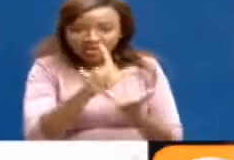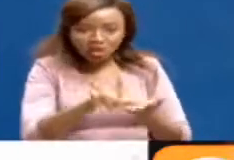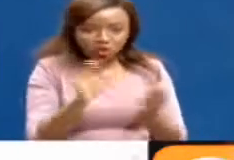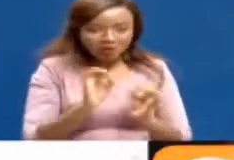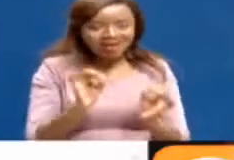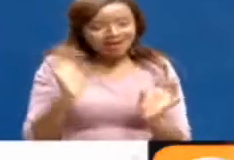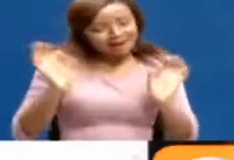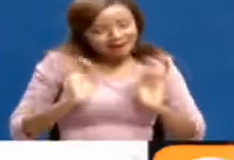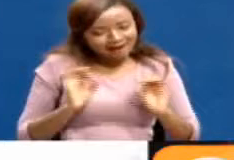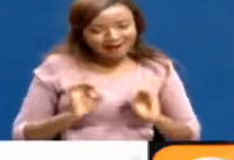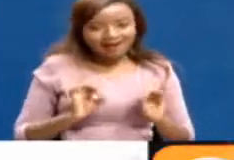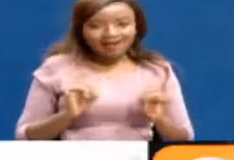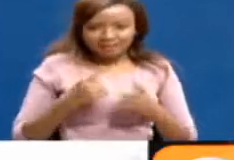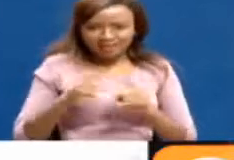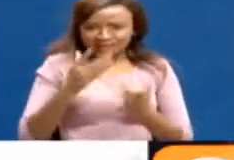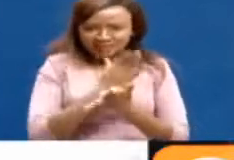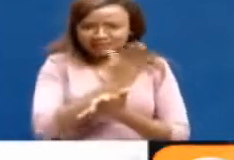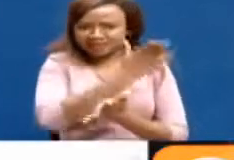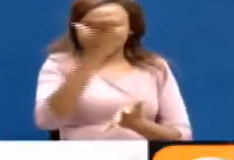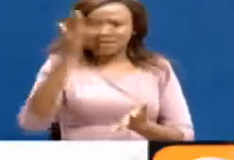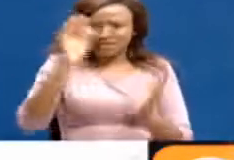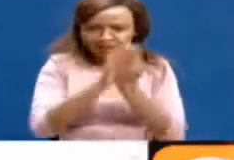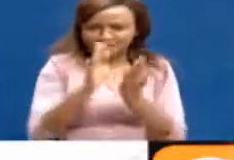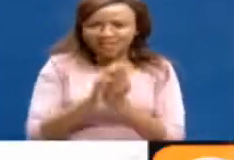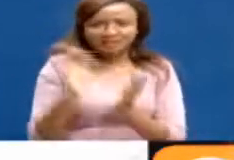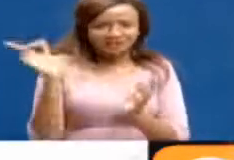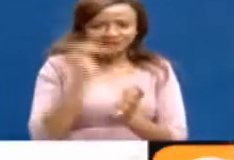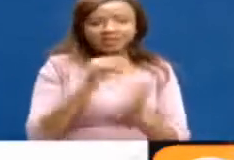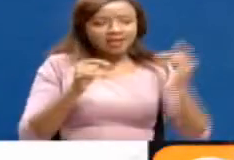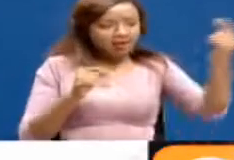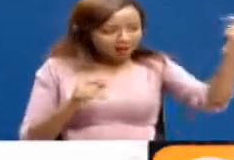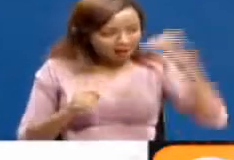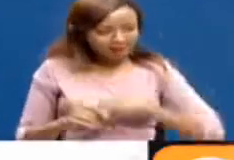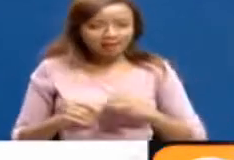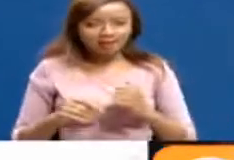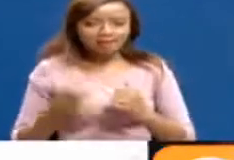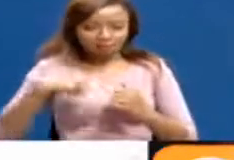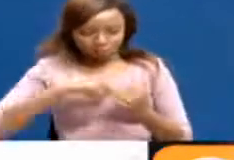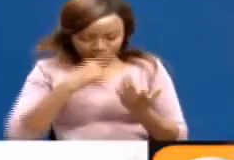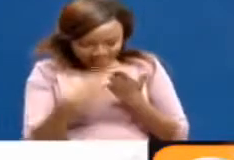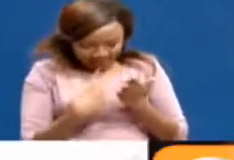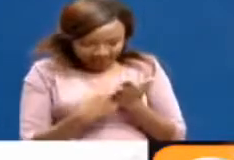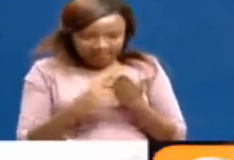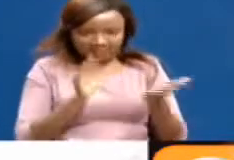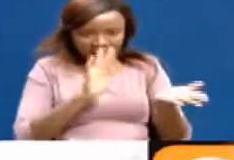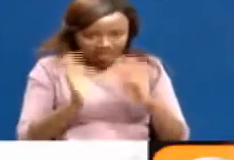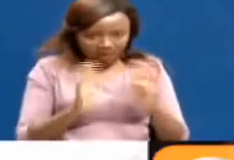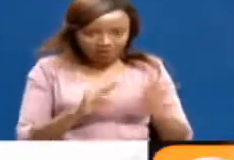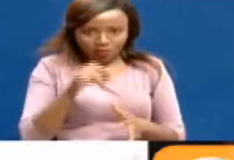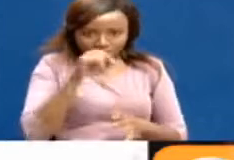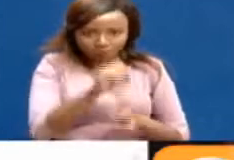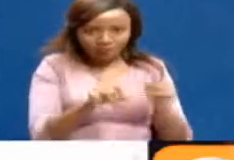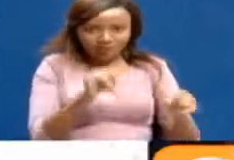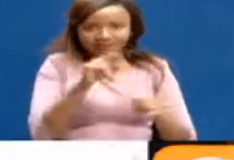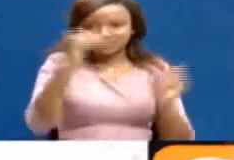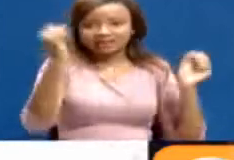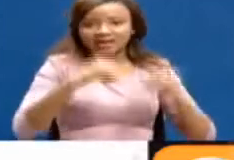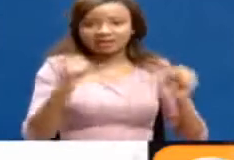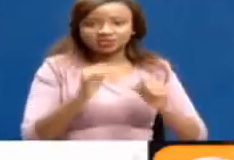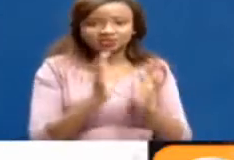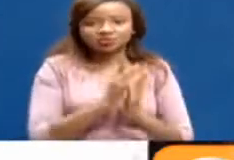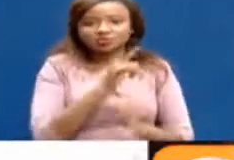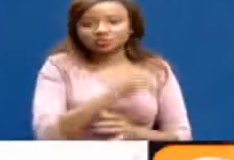if I should mention the names of banks that are already doing it. They're saying, please come and let's rearrange this mortgage arrangement that we have